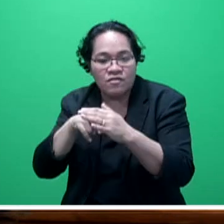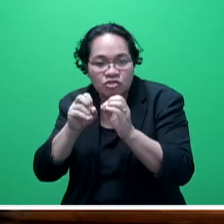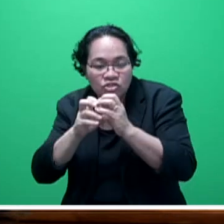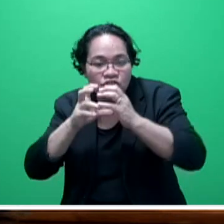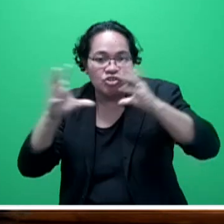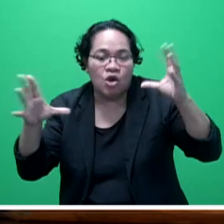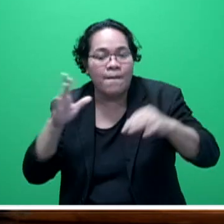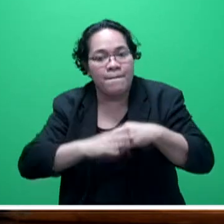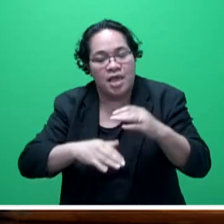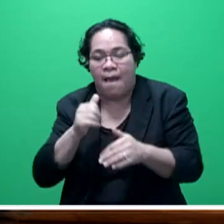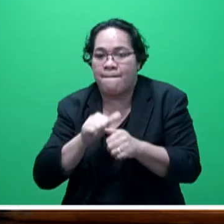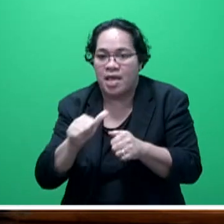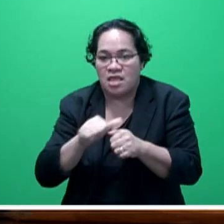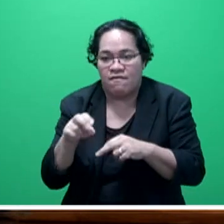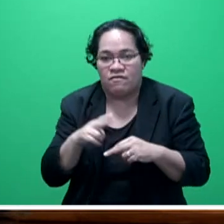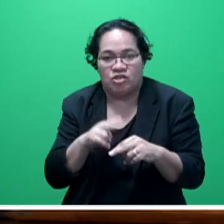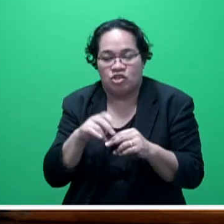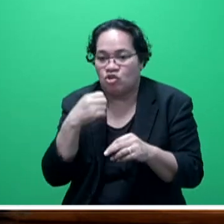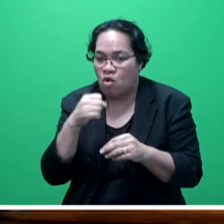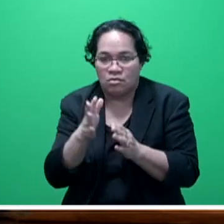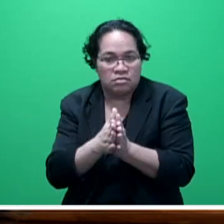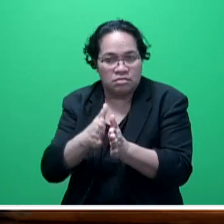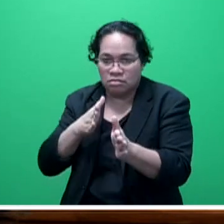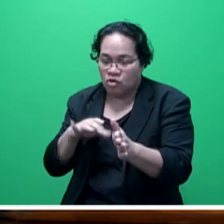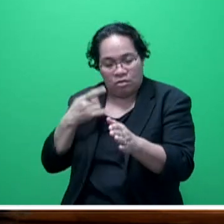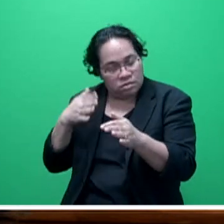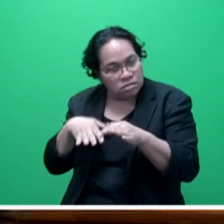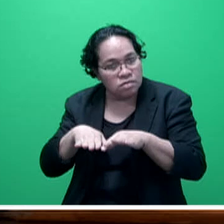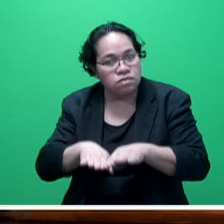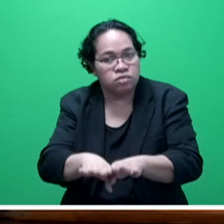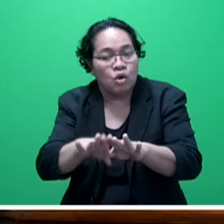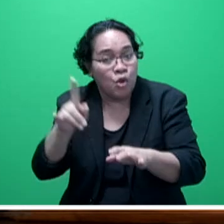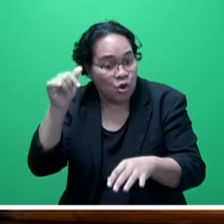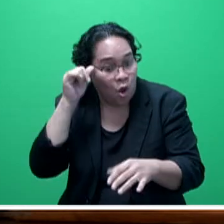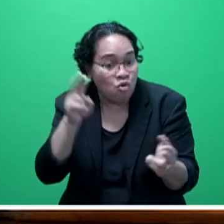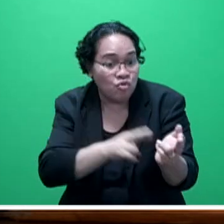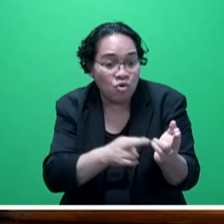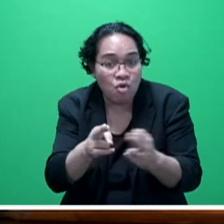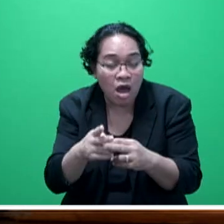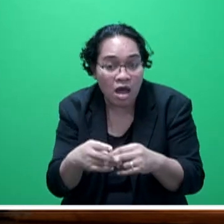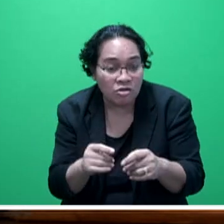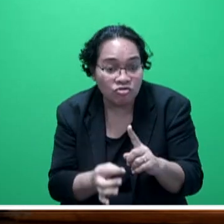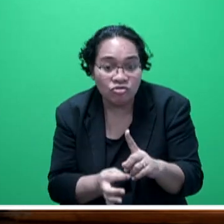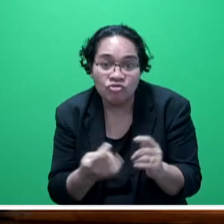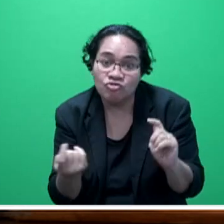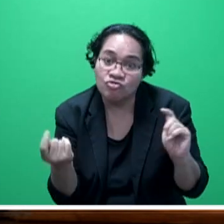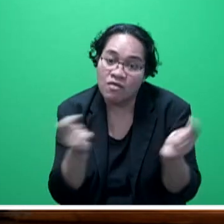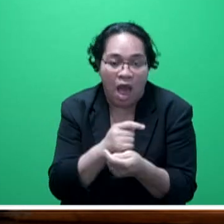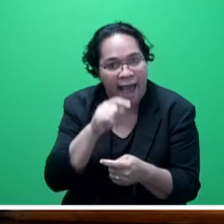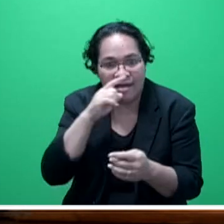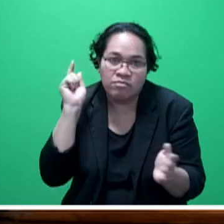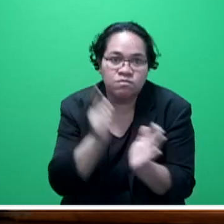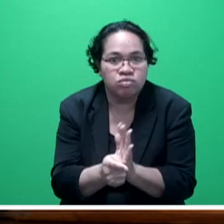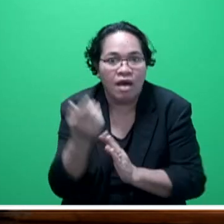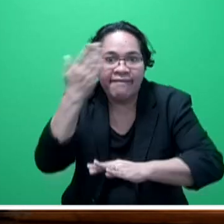all and leaving no one behind. We all know that a rural transformation will not happen overnight.